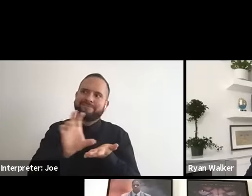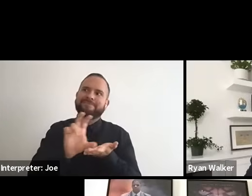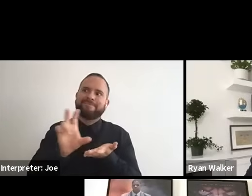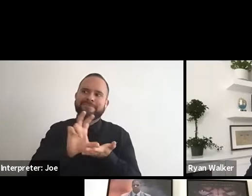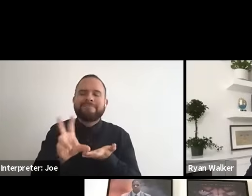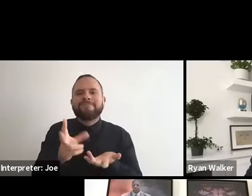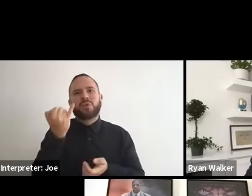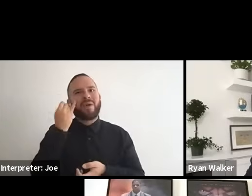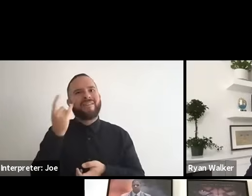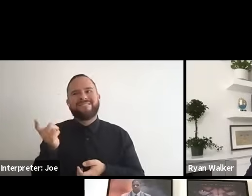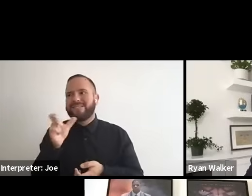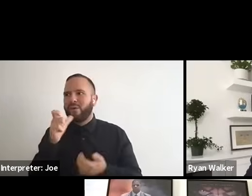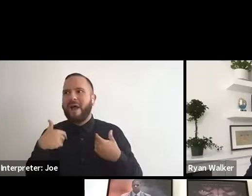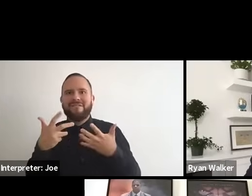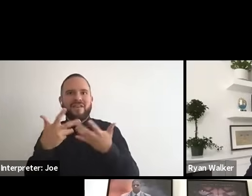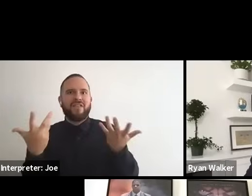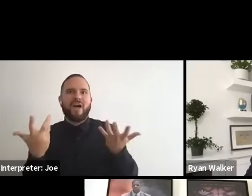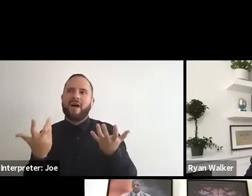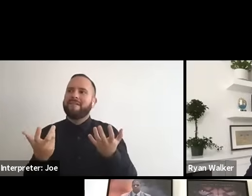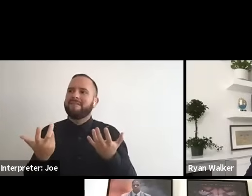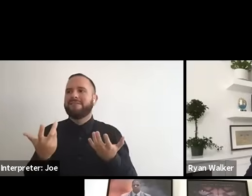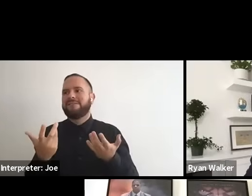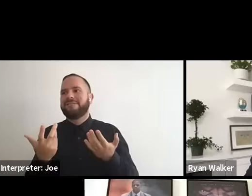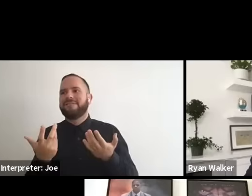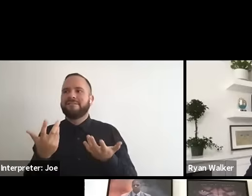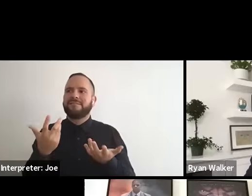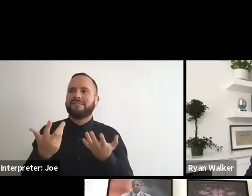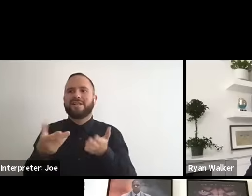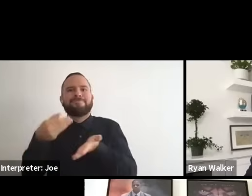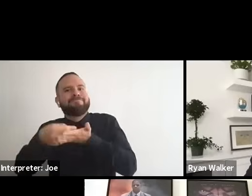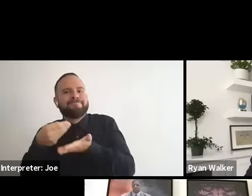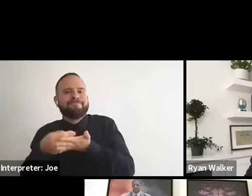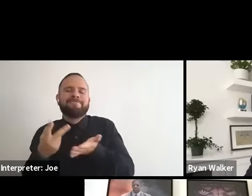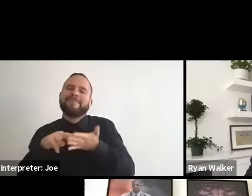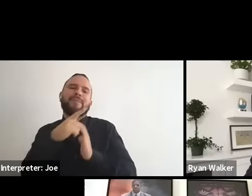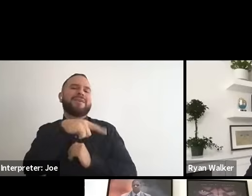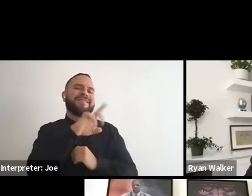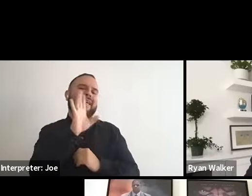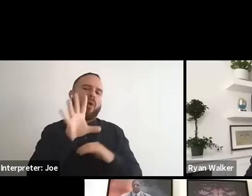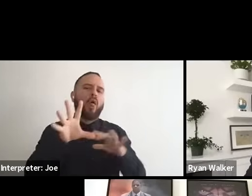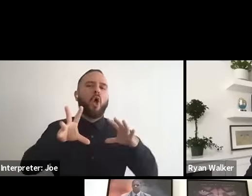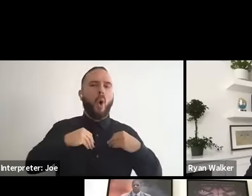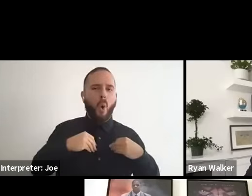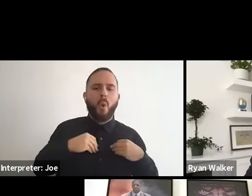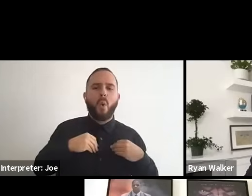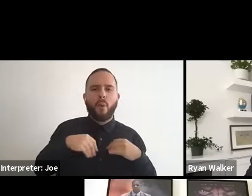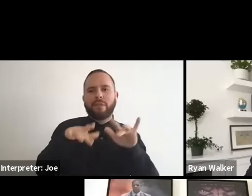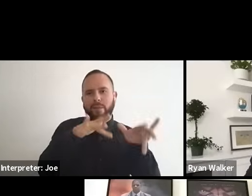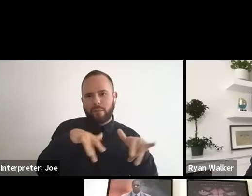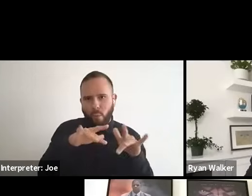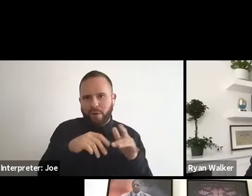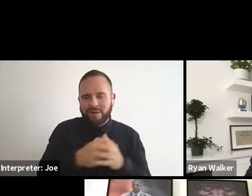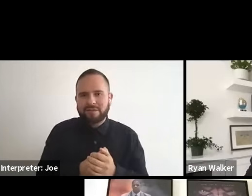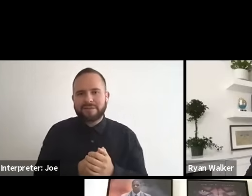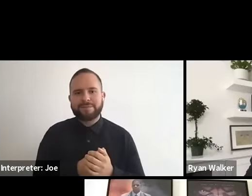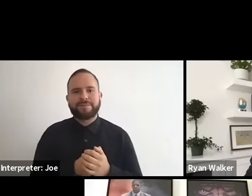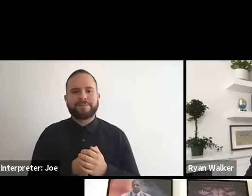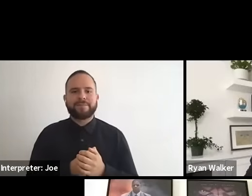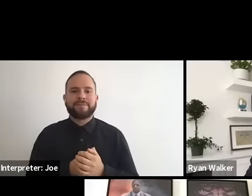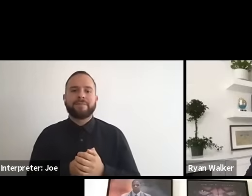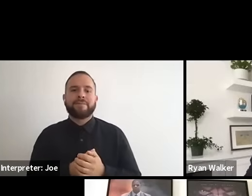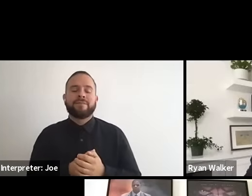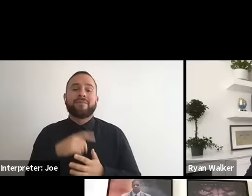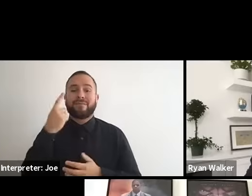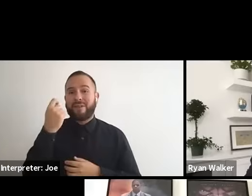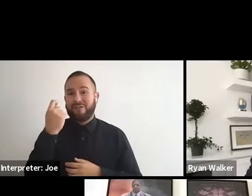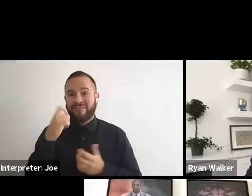they own everything. They own the sound recordings. And the way record deals work is that you're not able to re-record